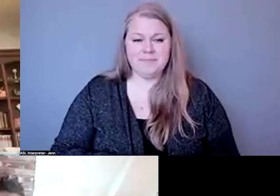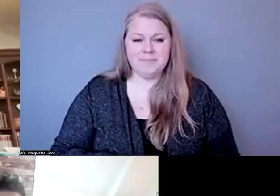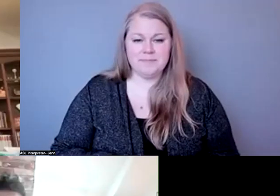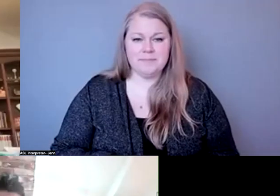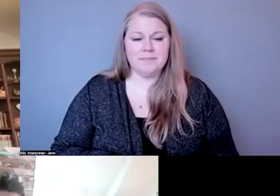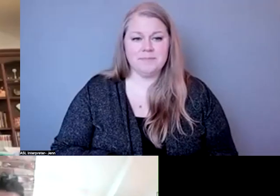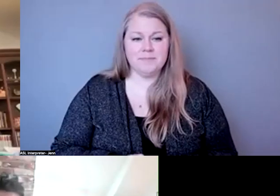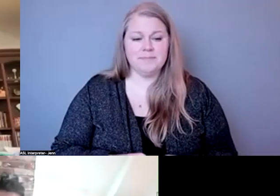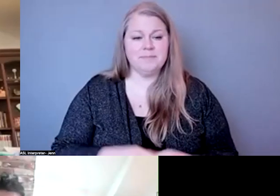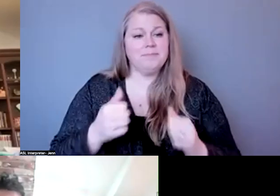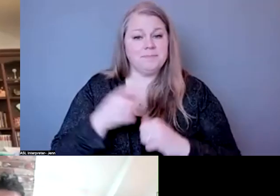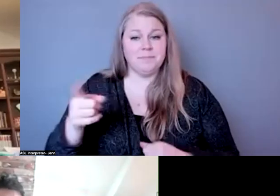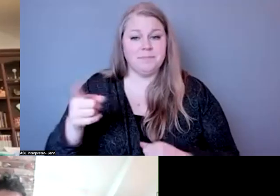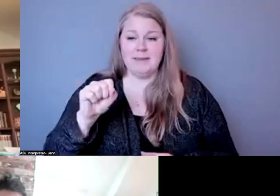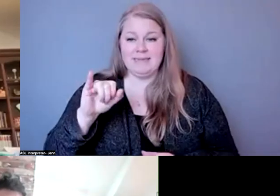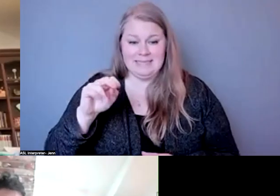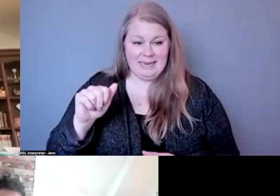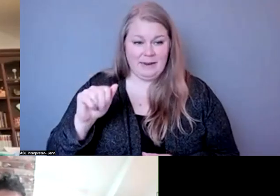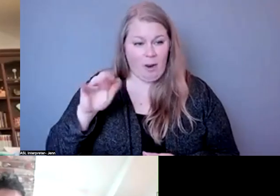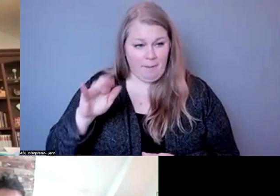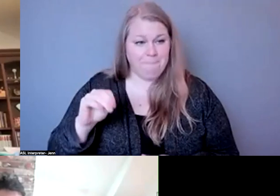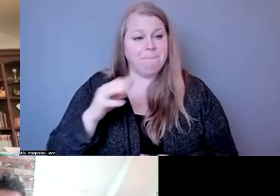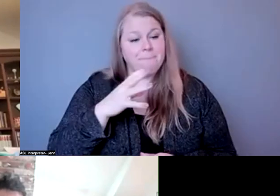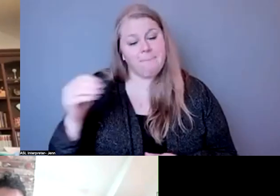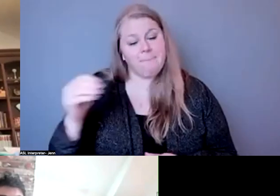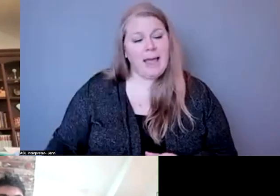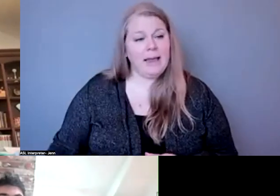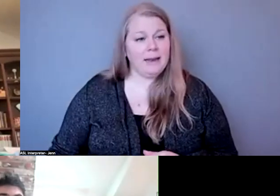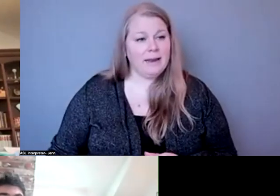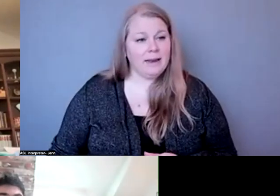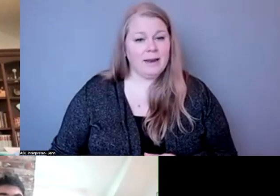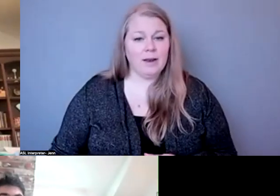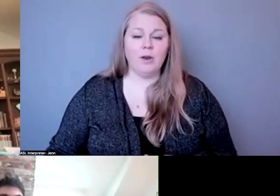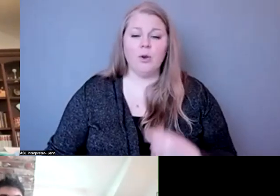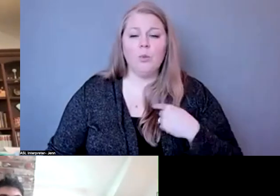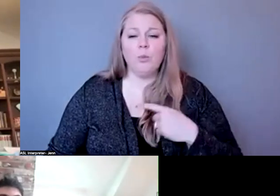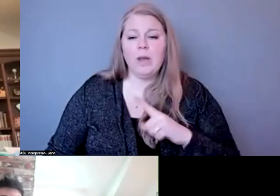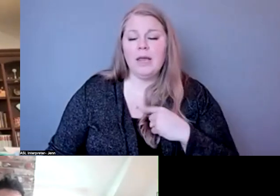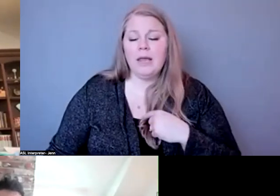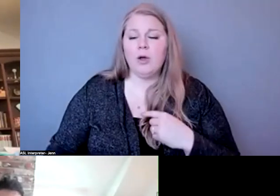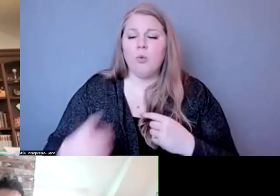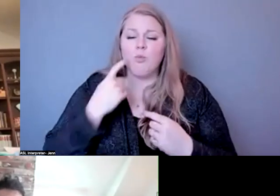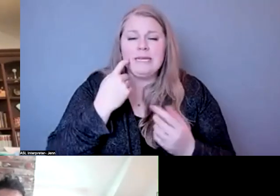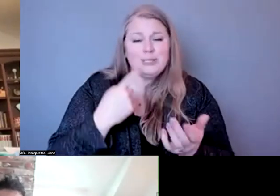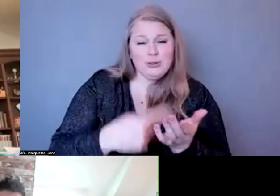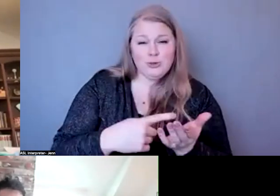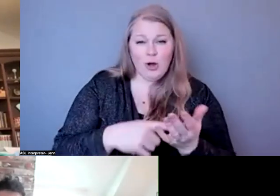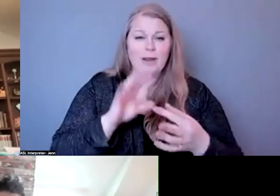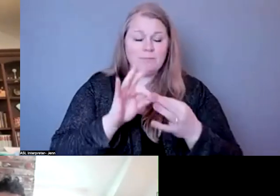With me is Sina Baram, and we were talking recently